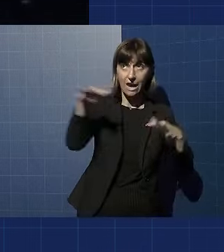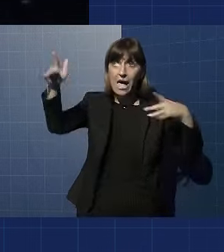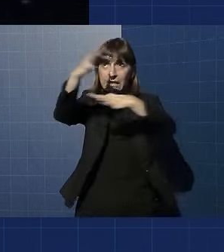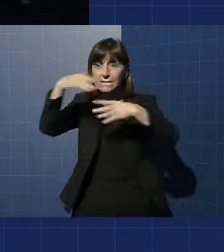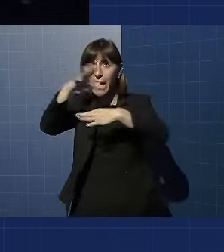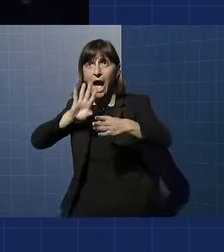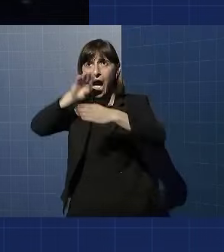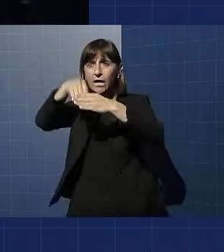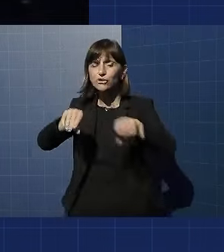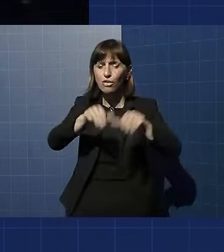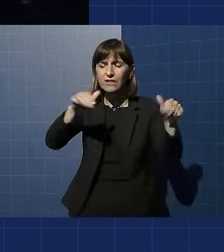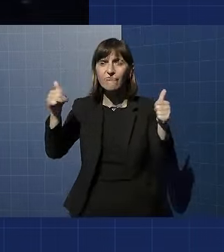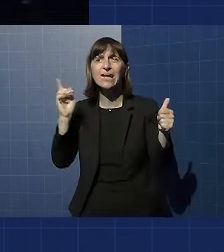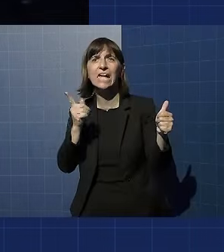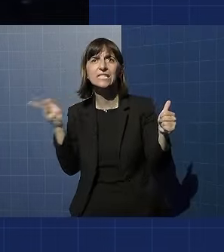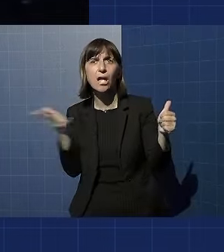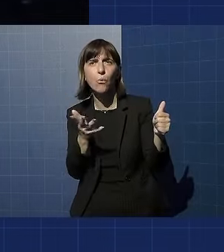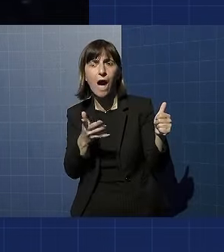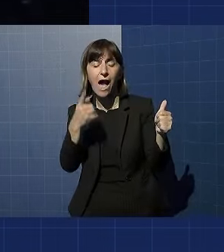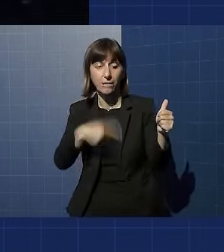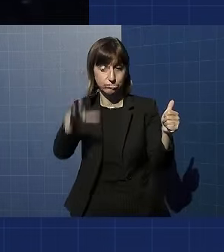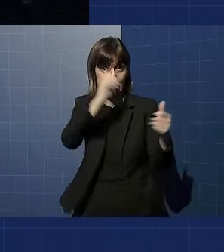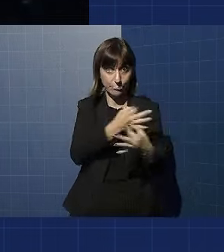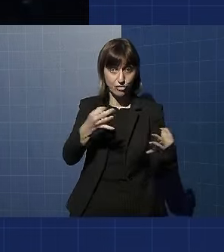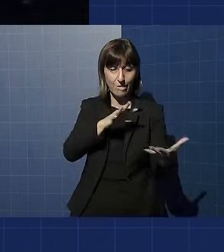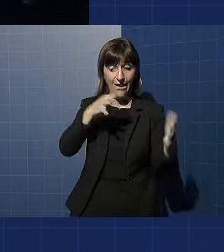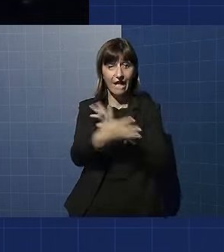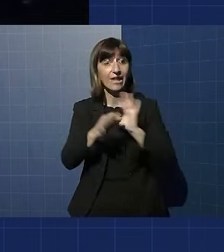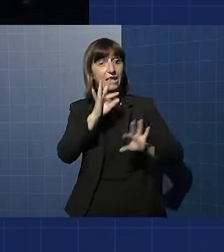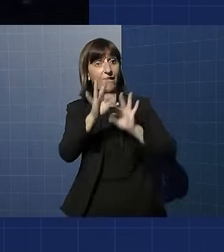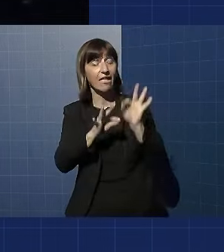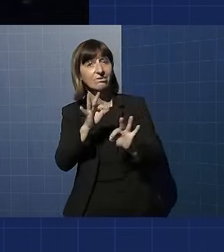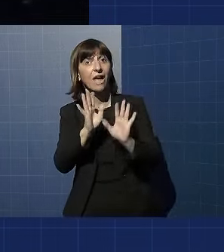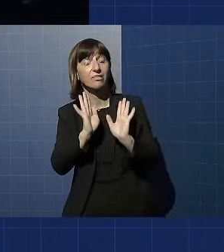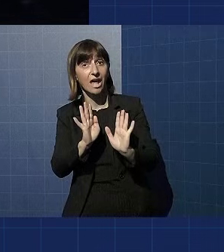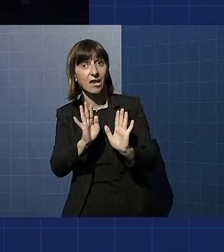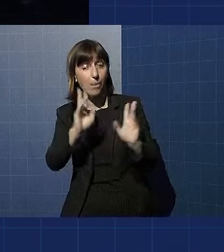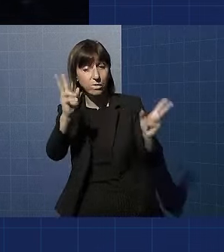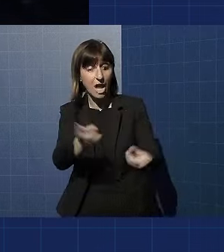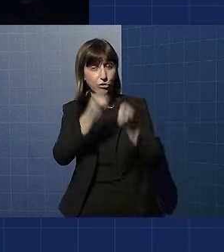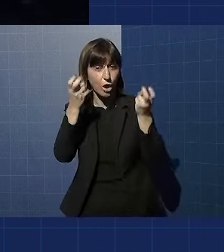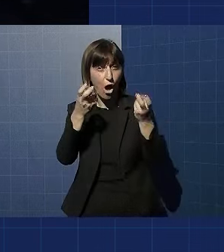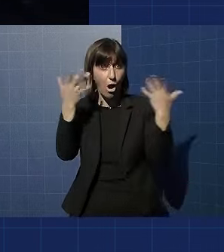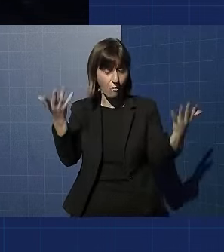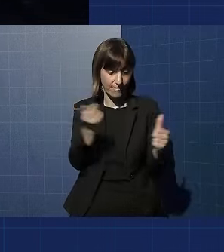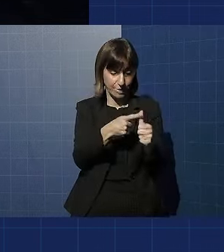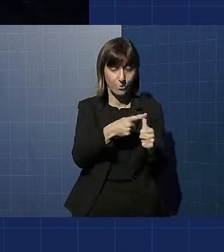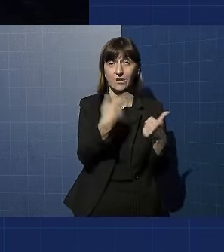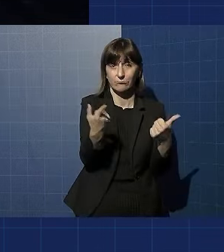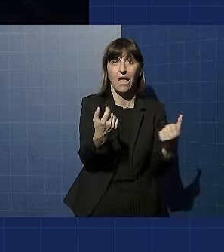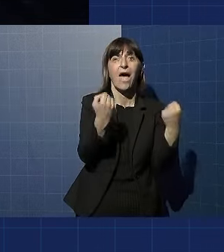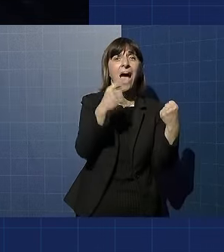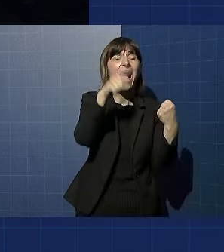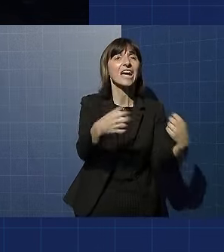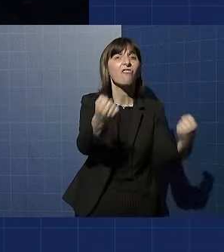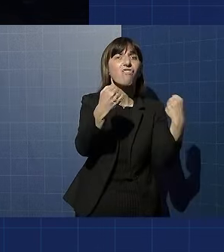is one thing, but also muscle. We know the astronauts lose their muscle mass, muscle strength. There are conditions